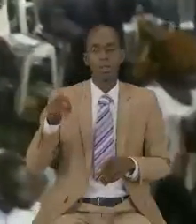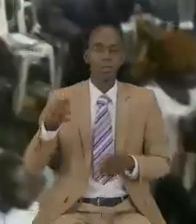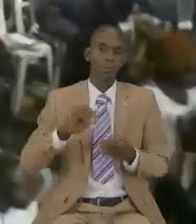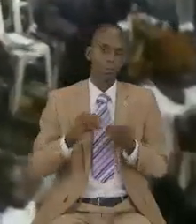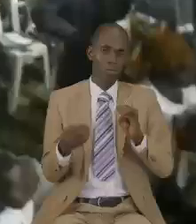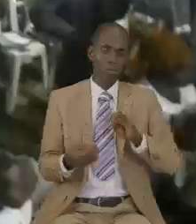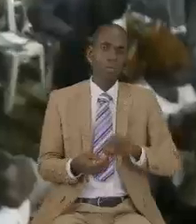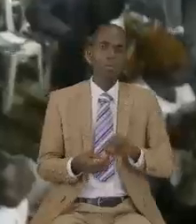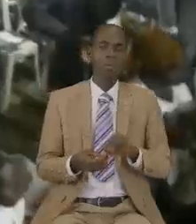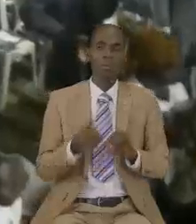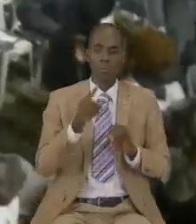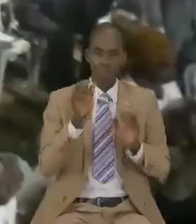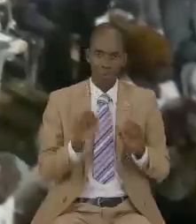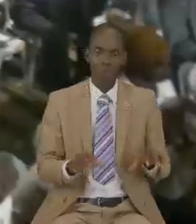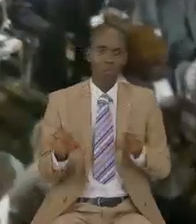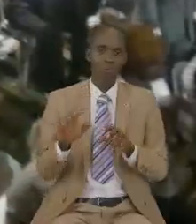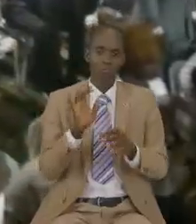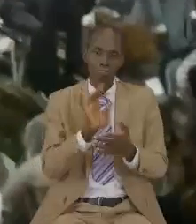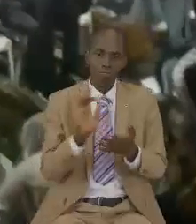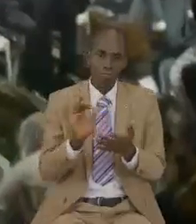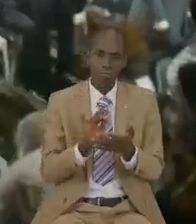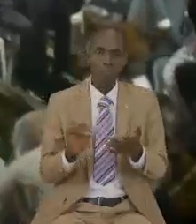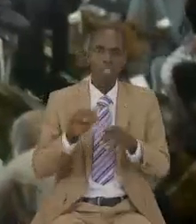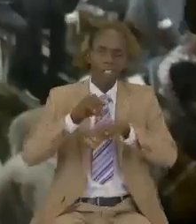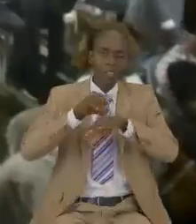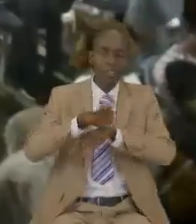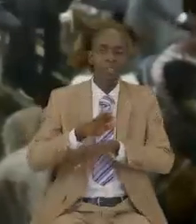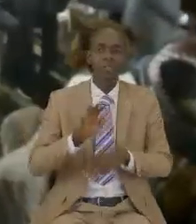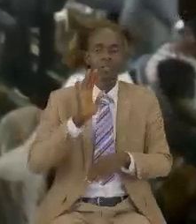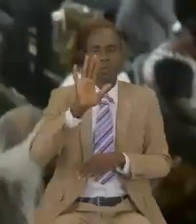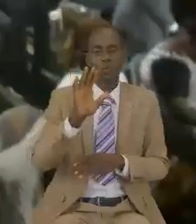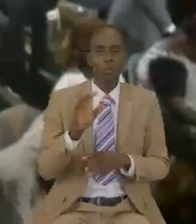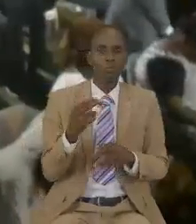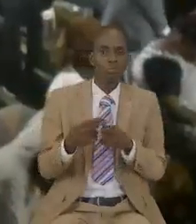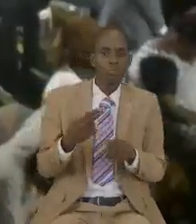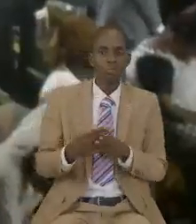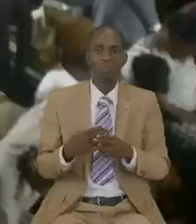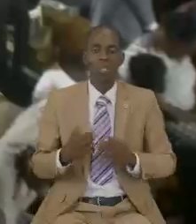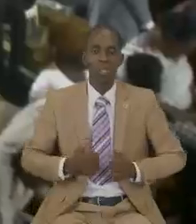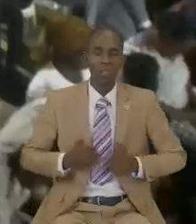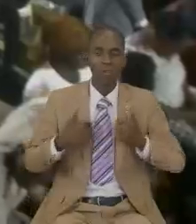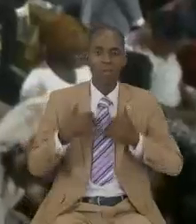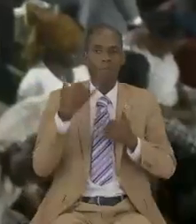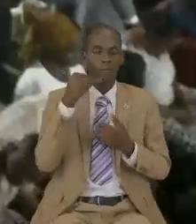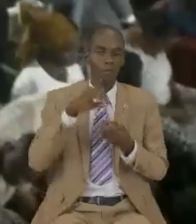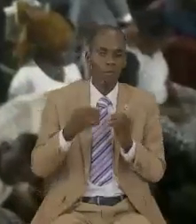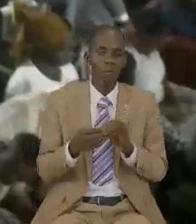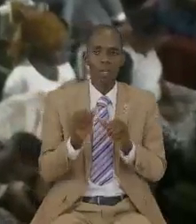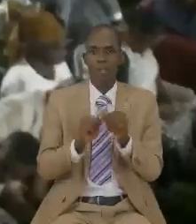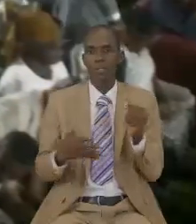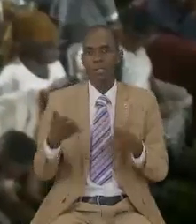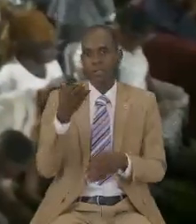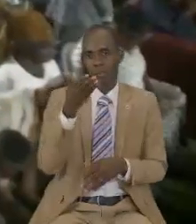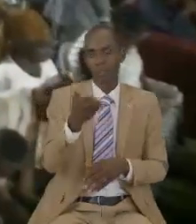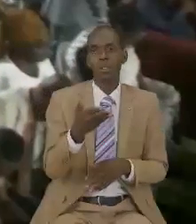And those of you who are just coming, I want to announce to you that there'll be a special global worship